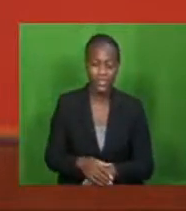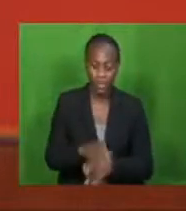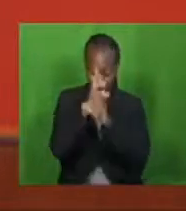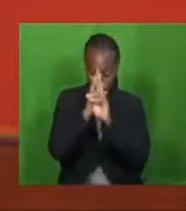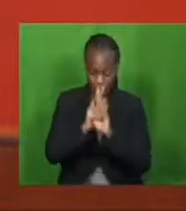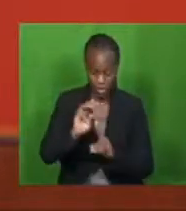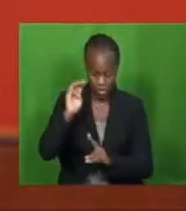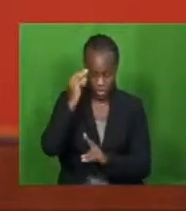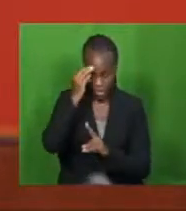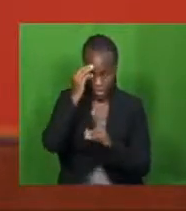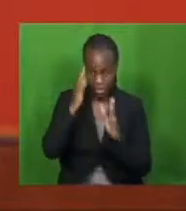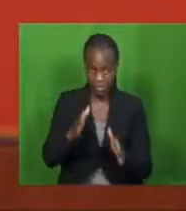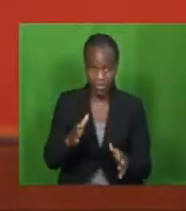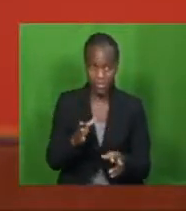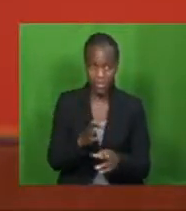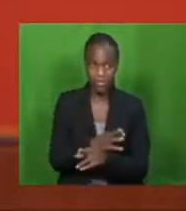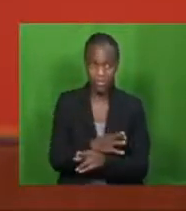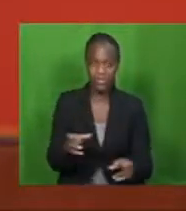yours.